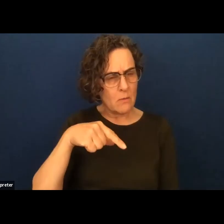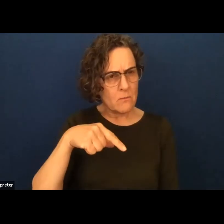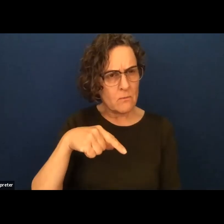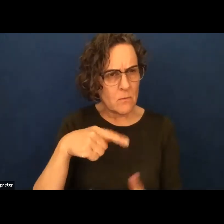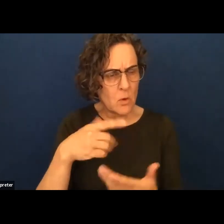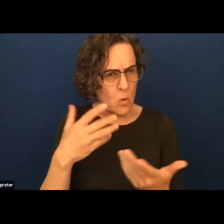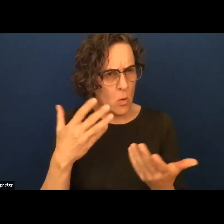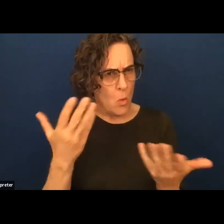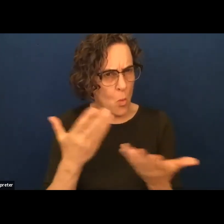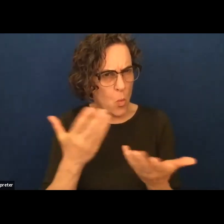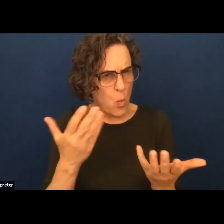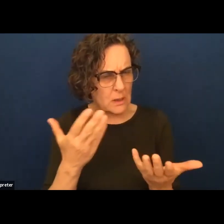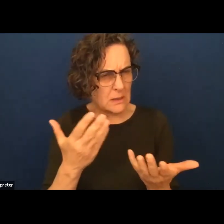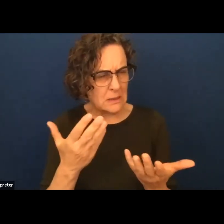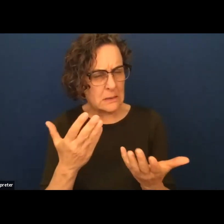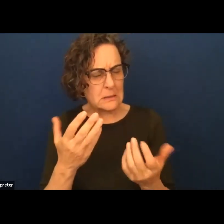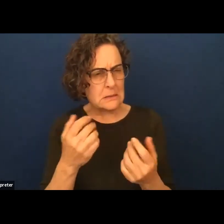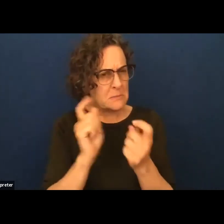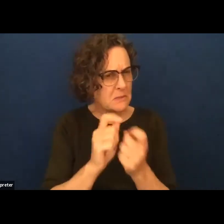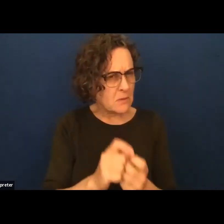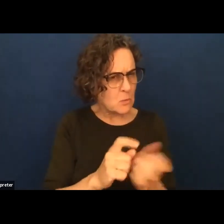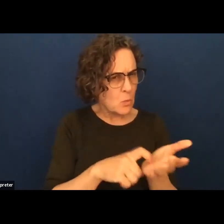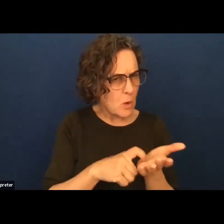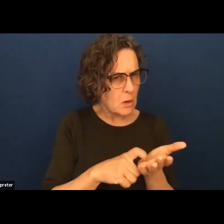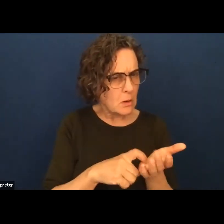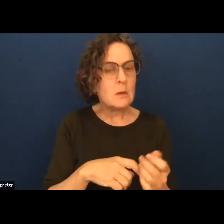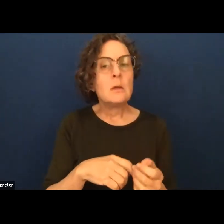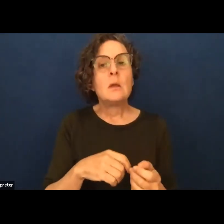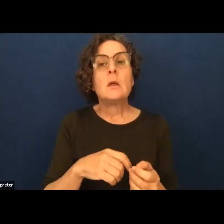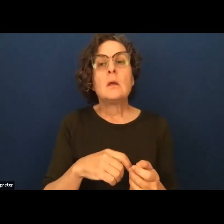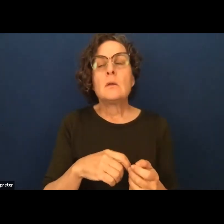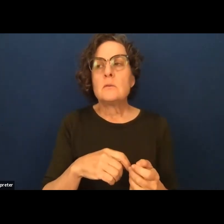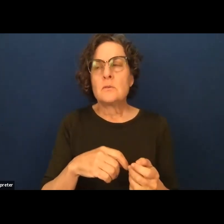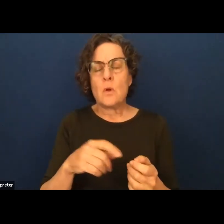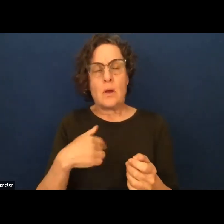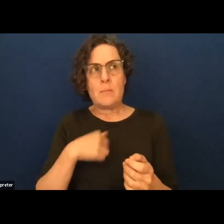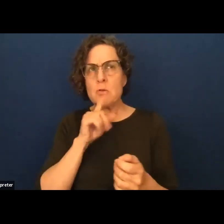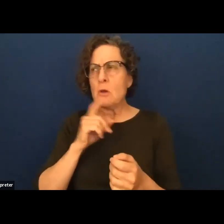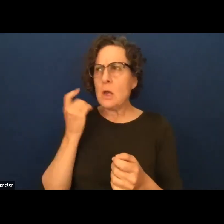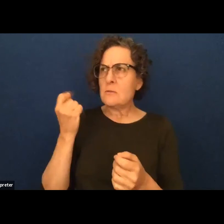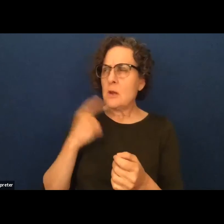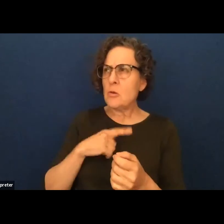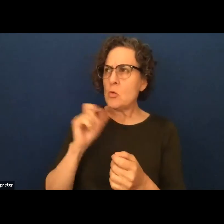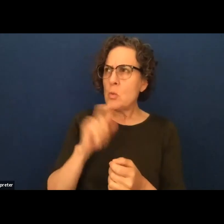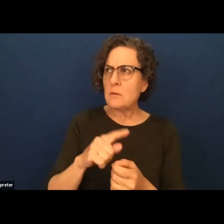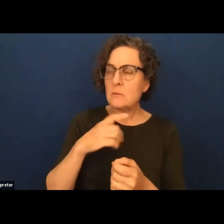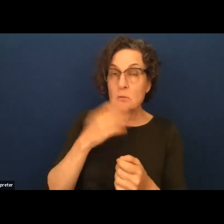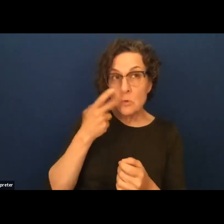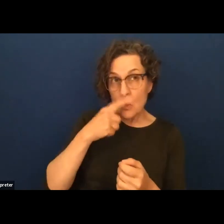that we need a little more clarity on that, Austin. So if you want to raise your hand, we can just have you